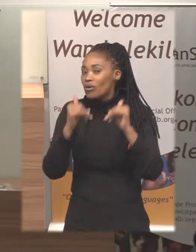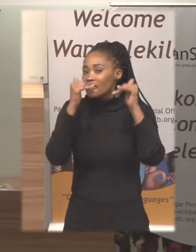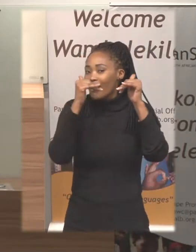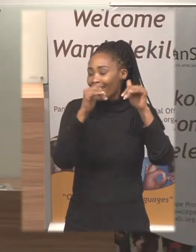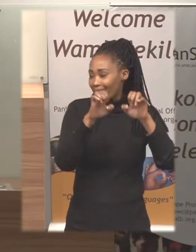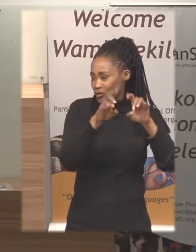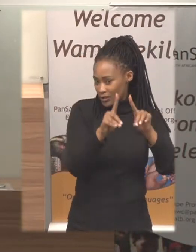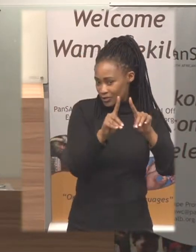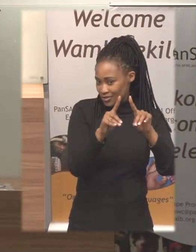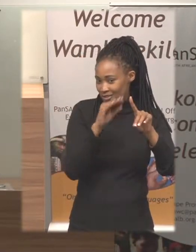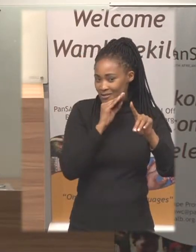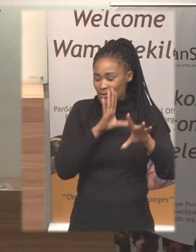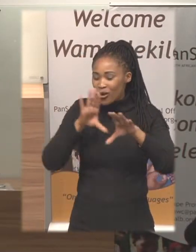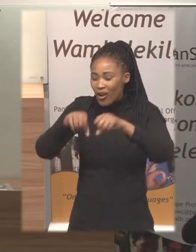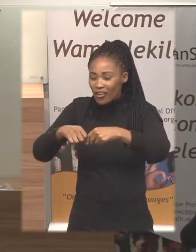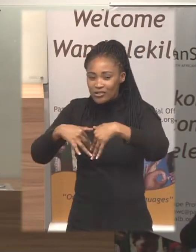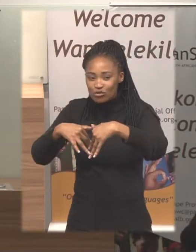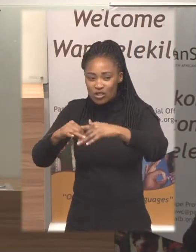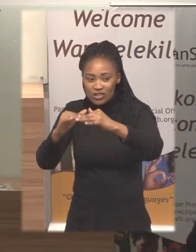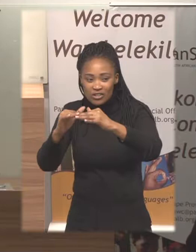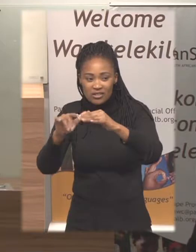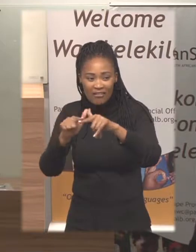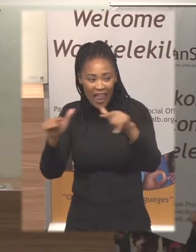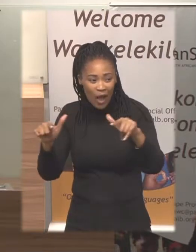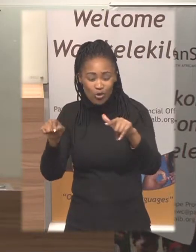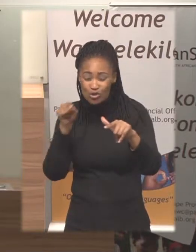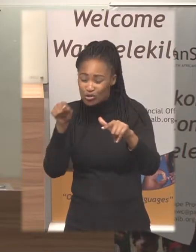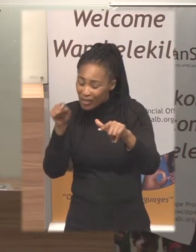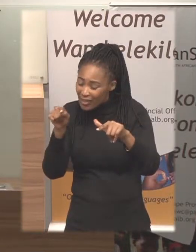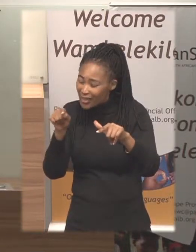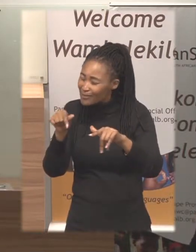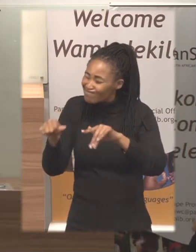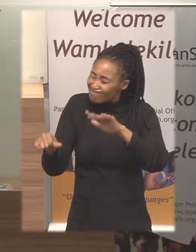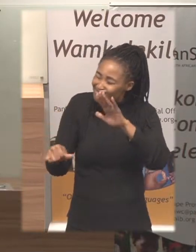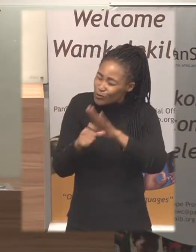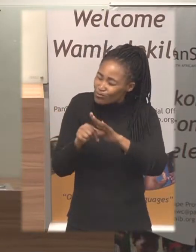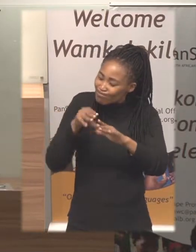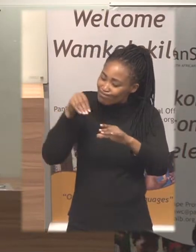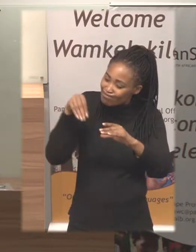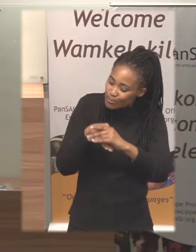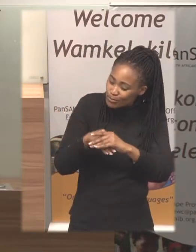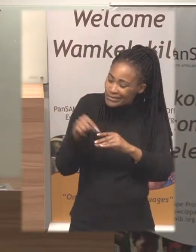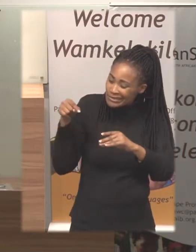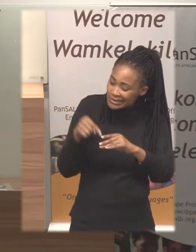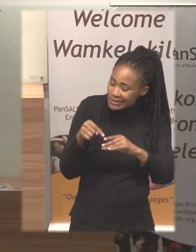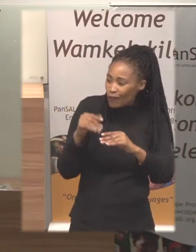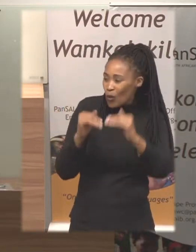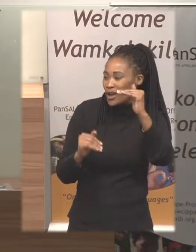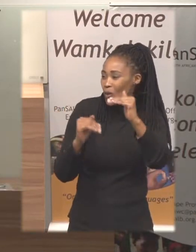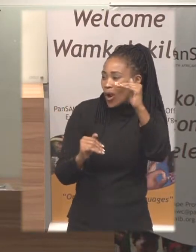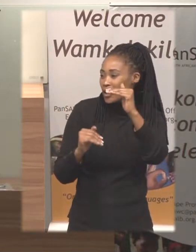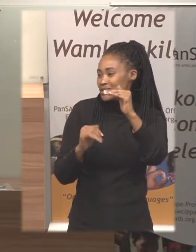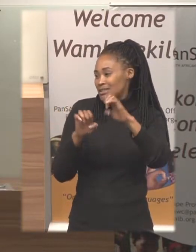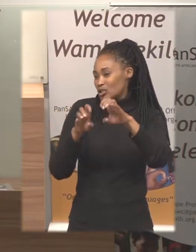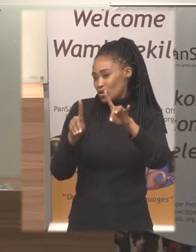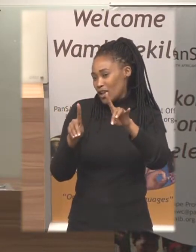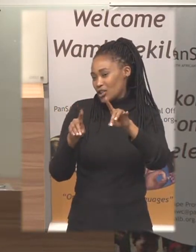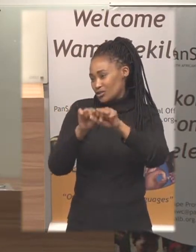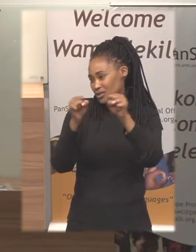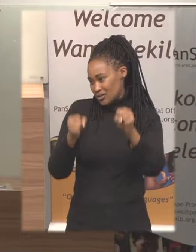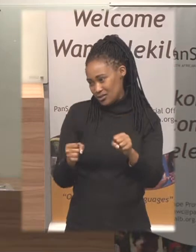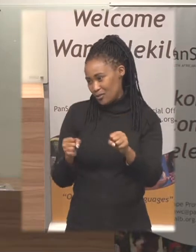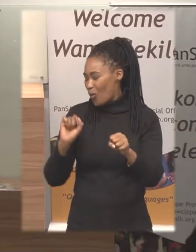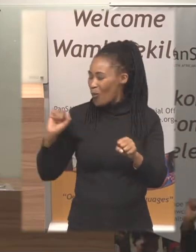colonial constructs of language, I'm going to argue, are at the heart of the pervasive inequalities in our education system, across the